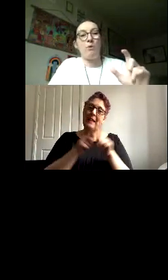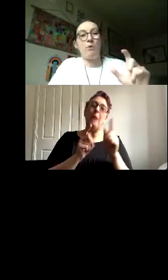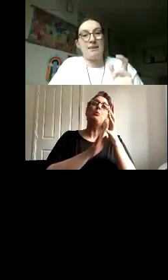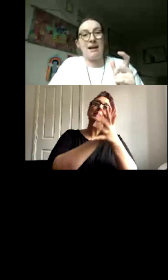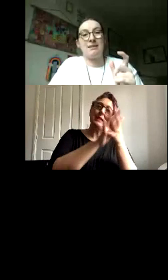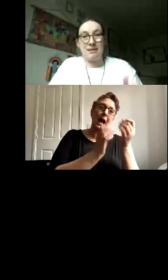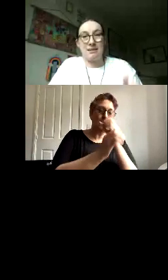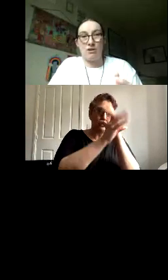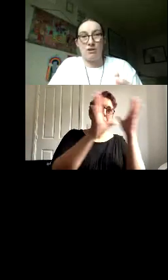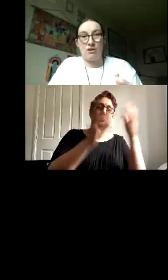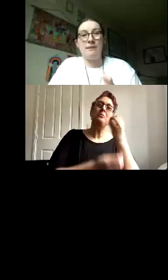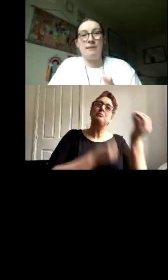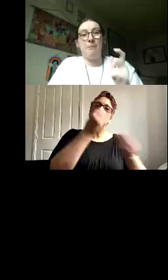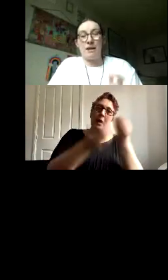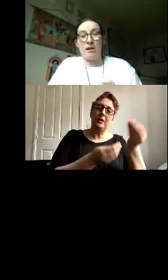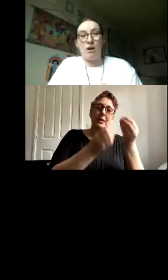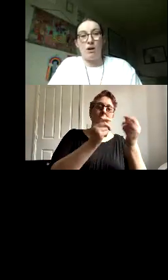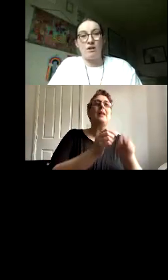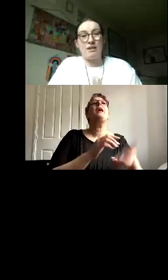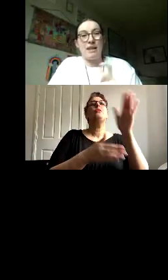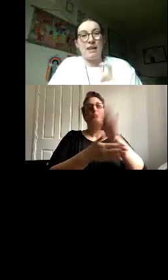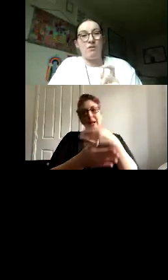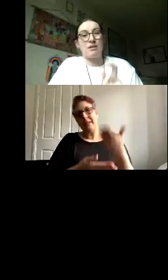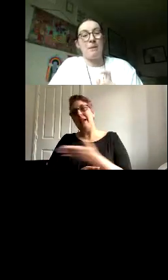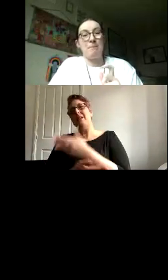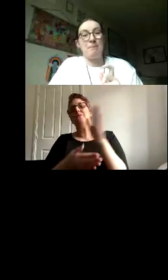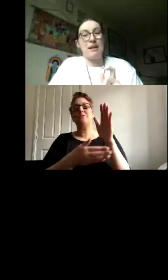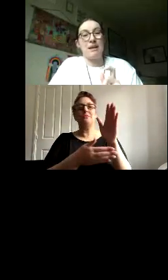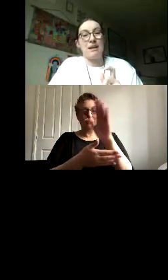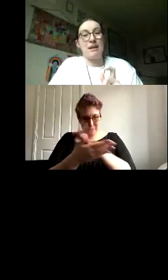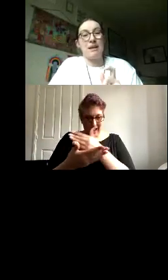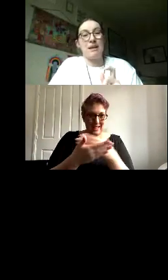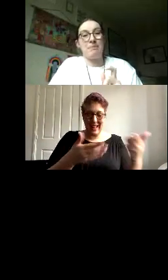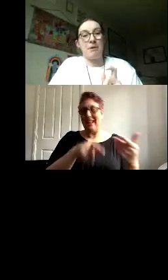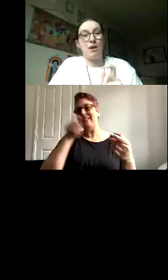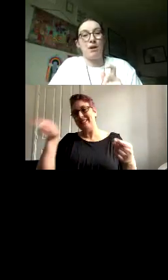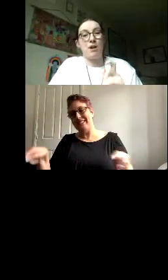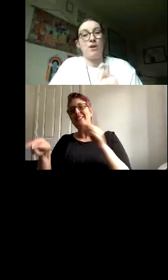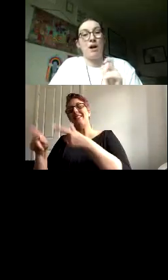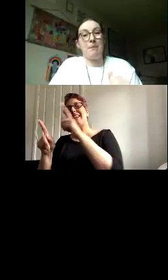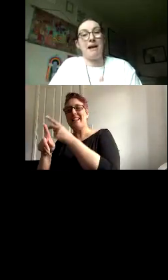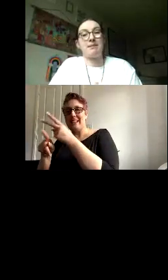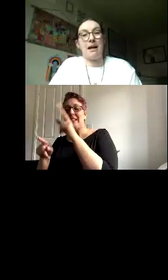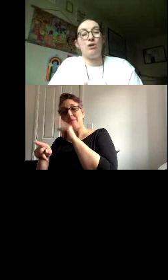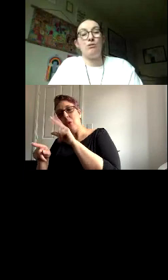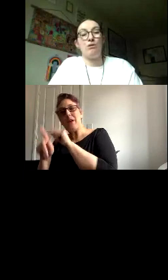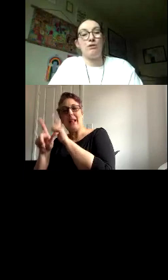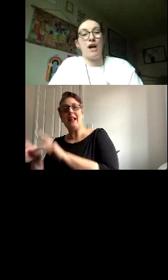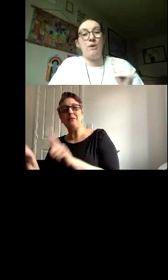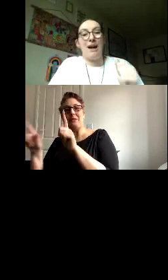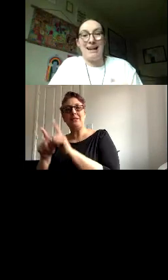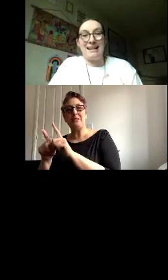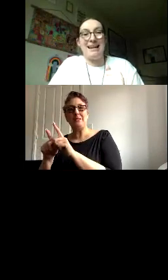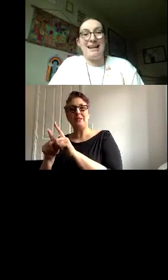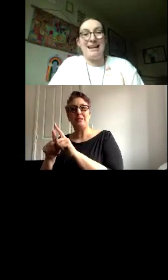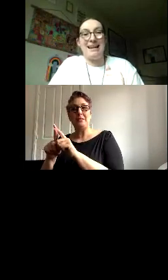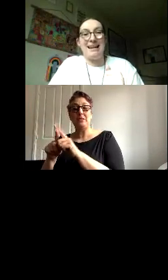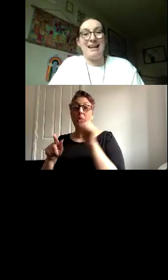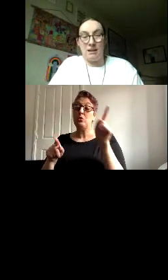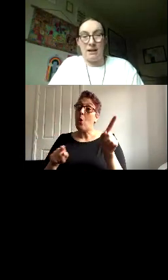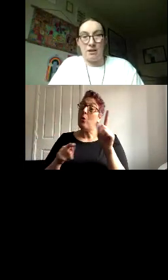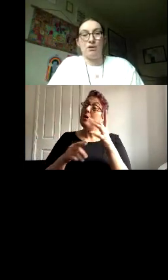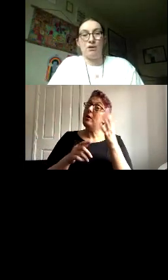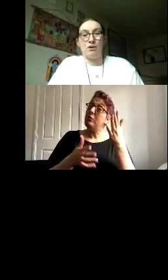make that distinction, because there are some people who do not know any